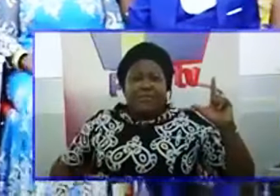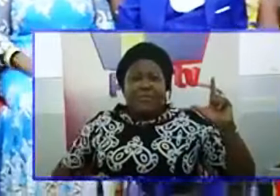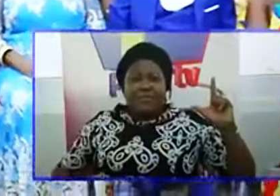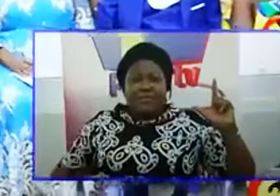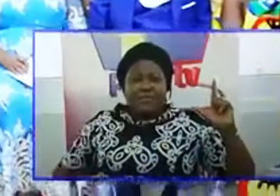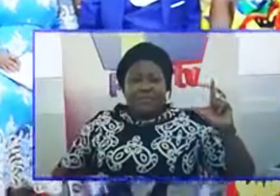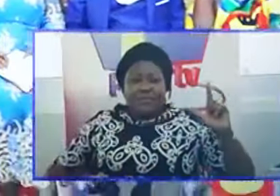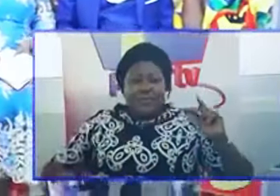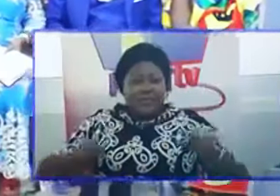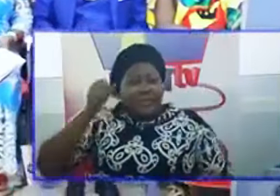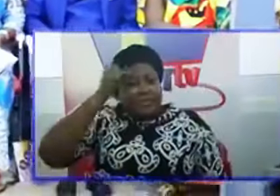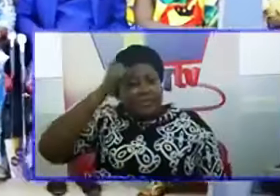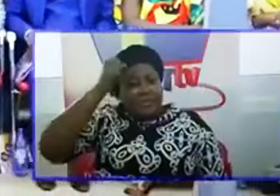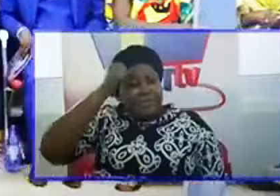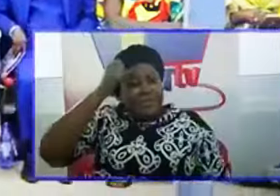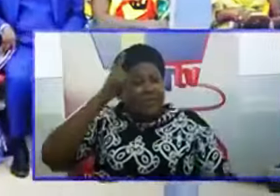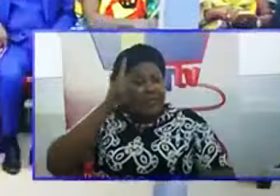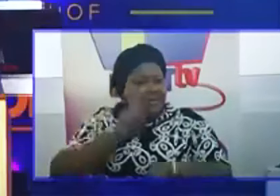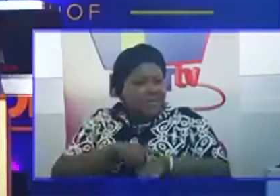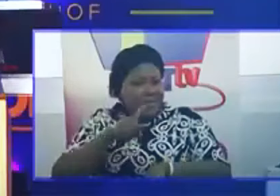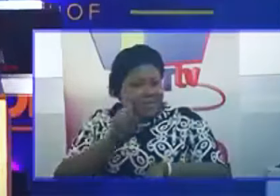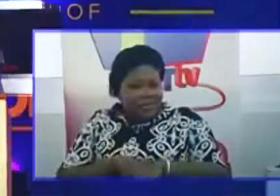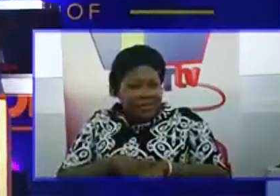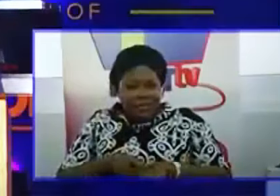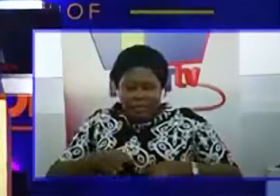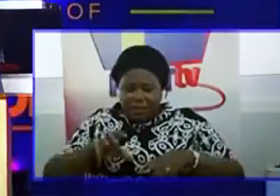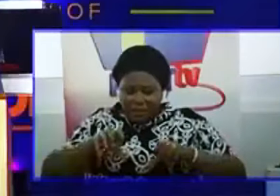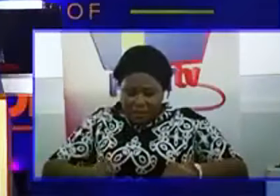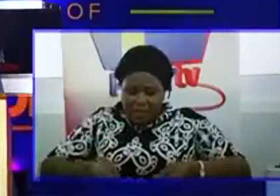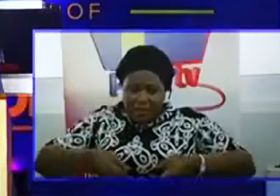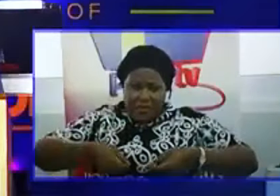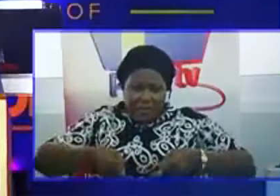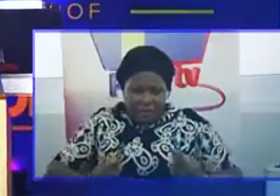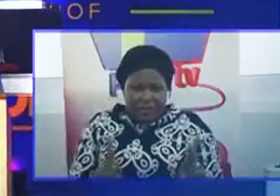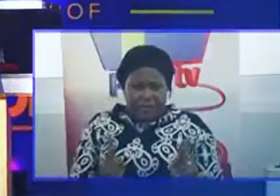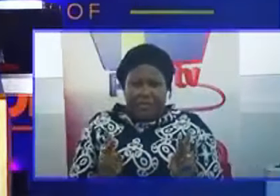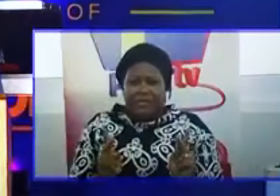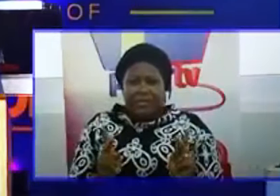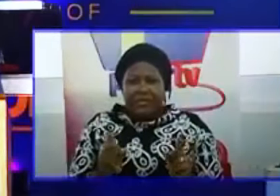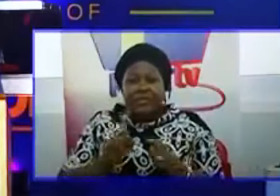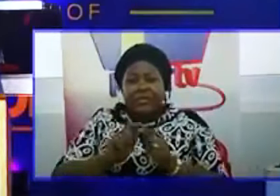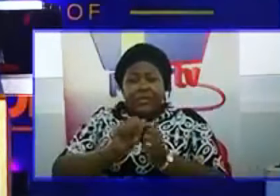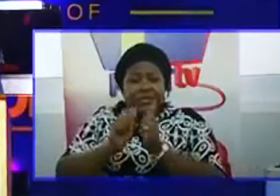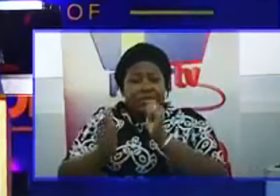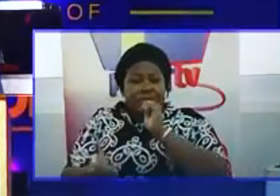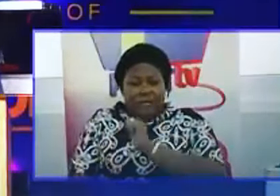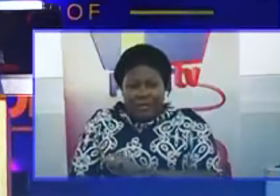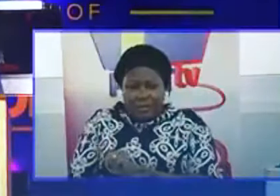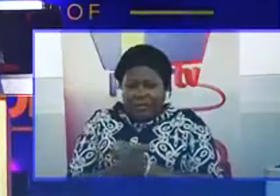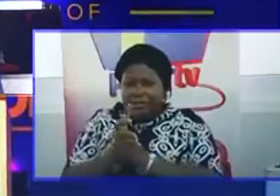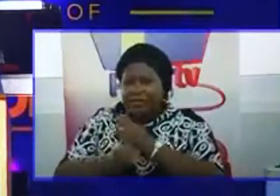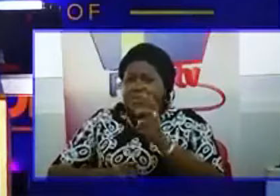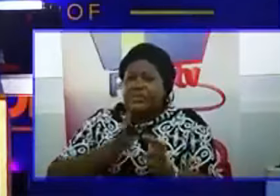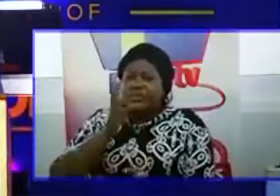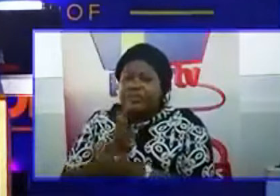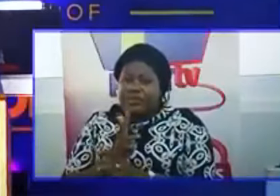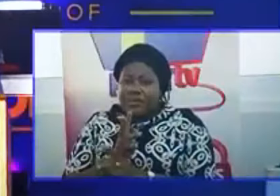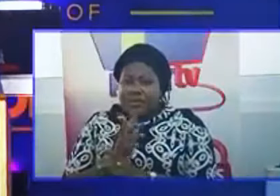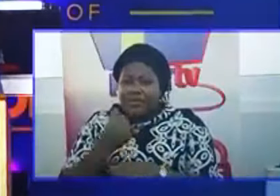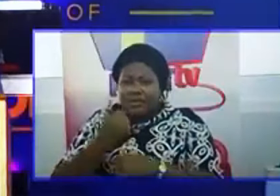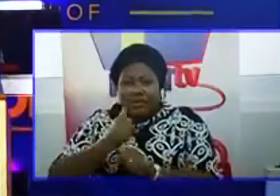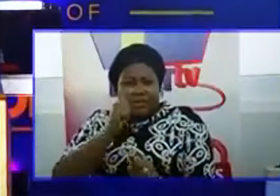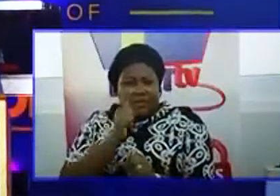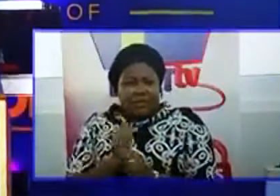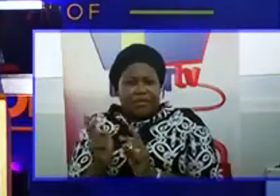Someone lived in time, seized the opportunity that time presented him to change his world and turn people back to